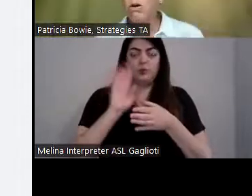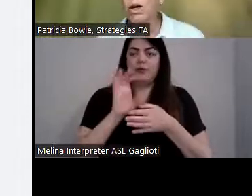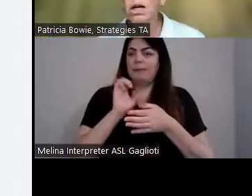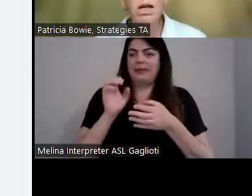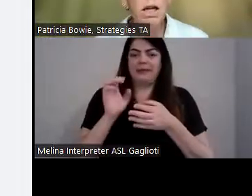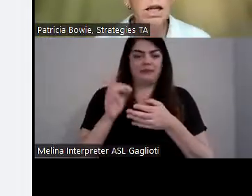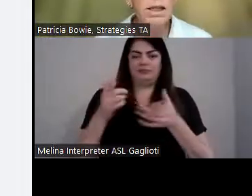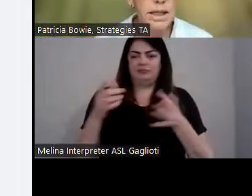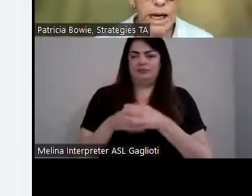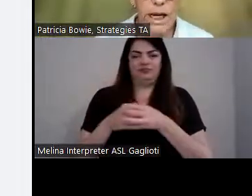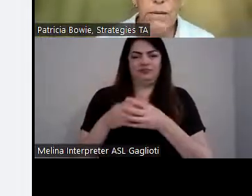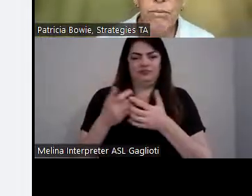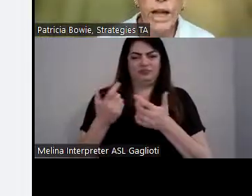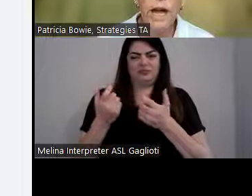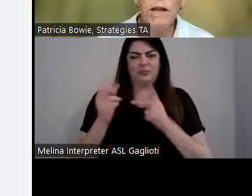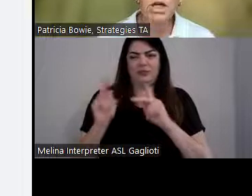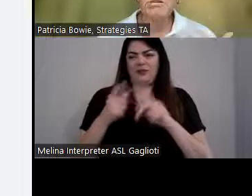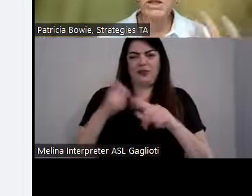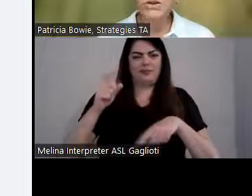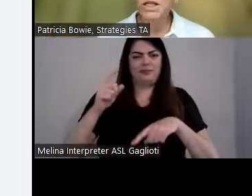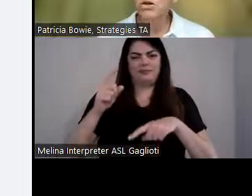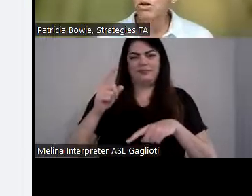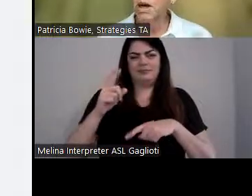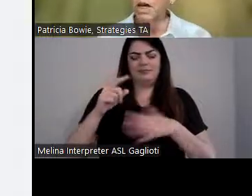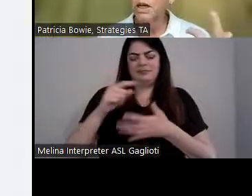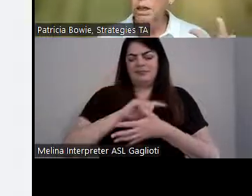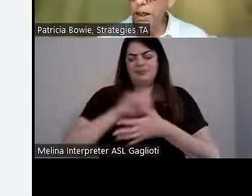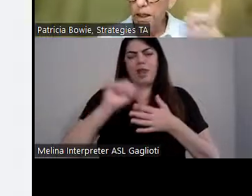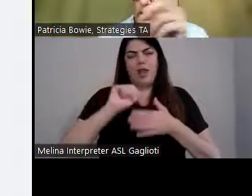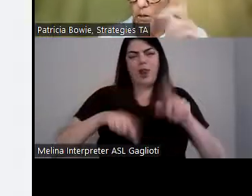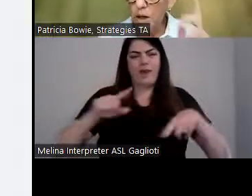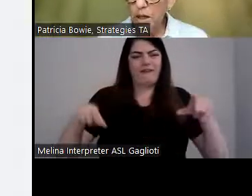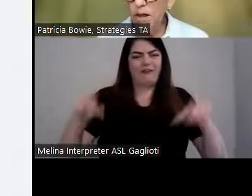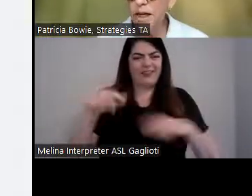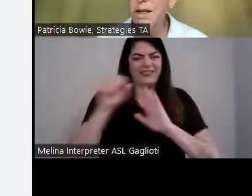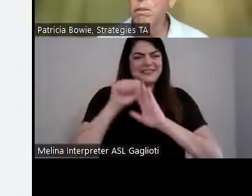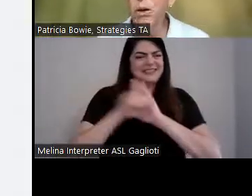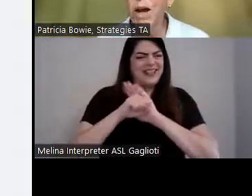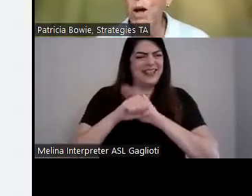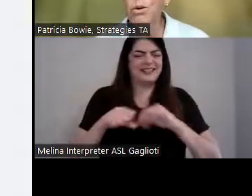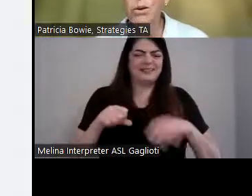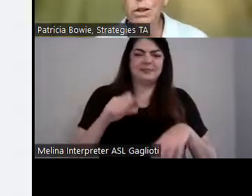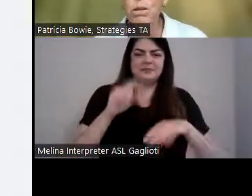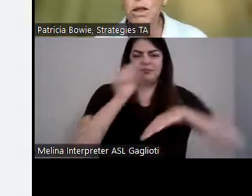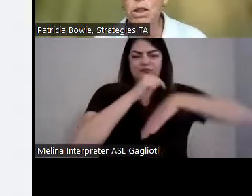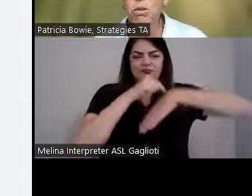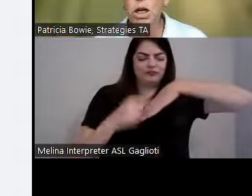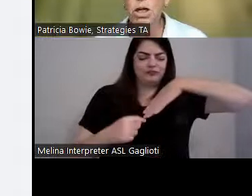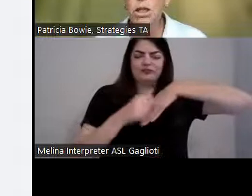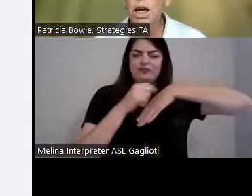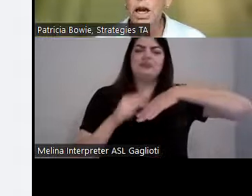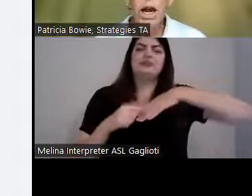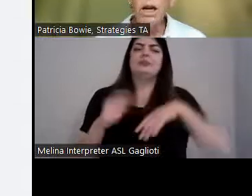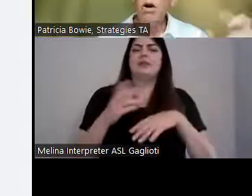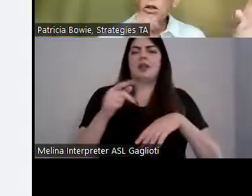all over the state, and you're going to be using Zoom. I'll let Lydia do an example of how Zoom actually